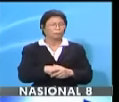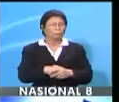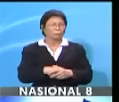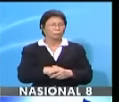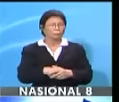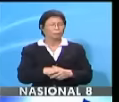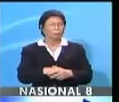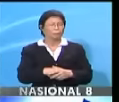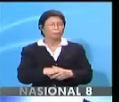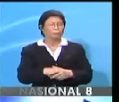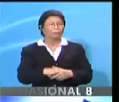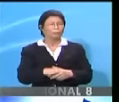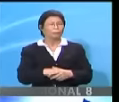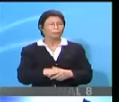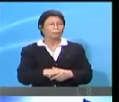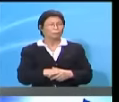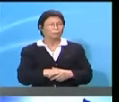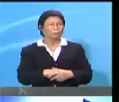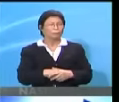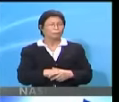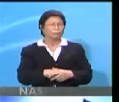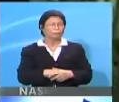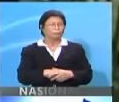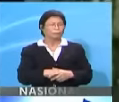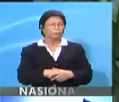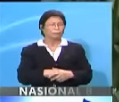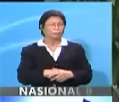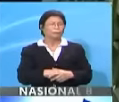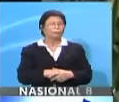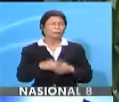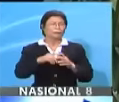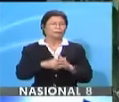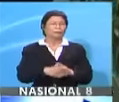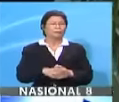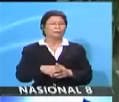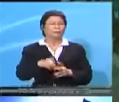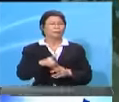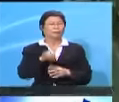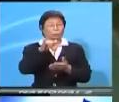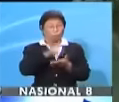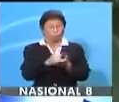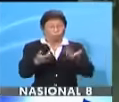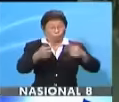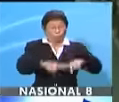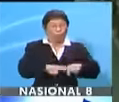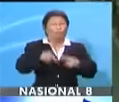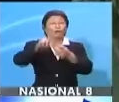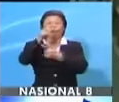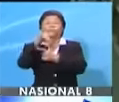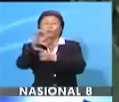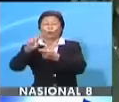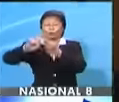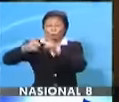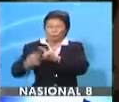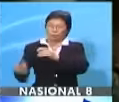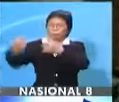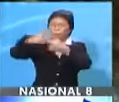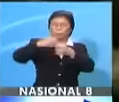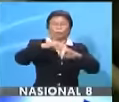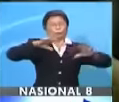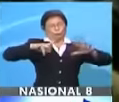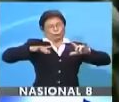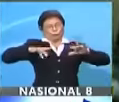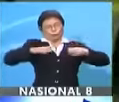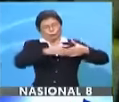they started to do a trail for us. Trio tersebut merupakan sahabat yang menyertai rombongan percutian